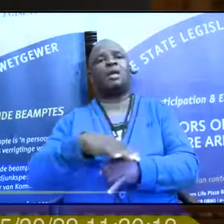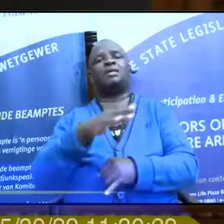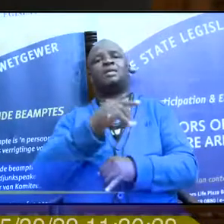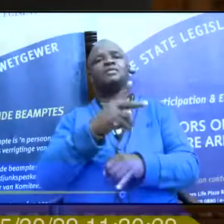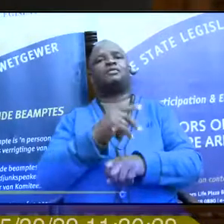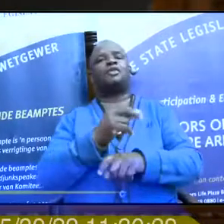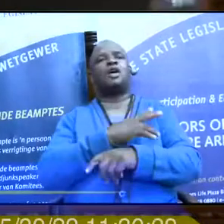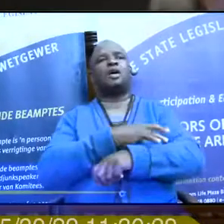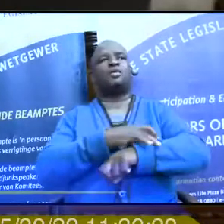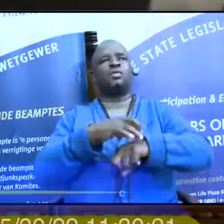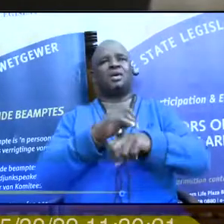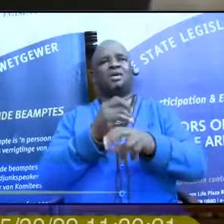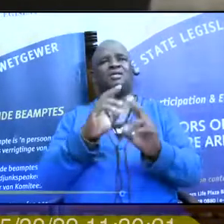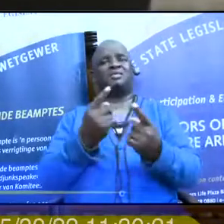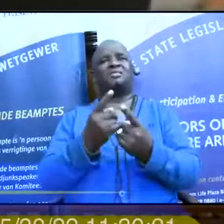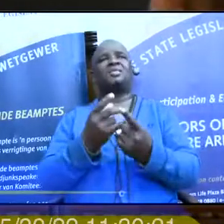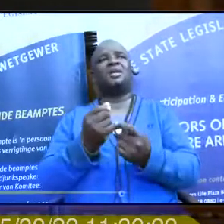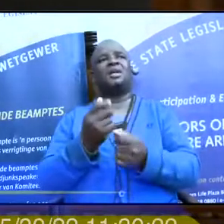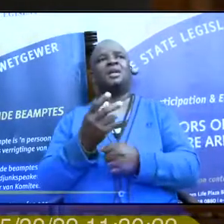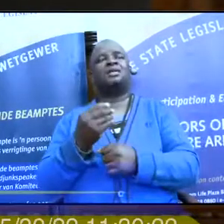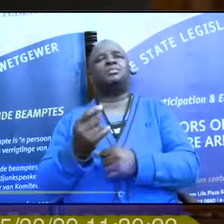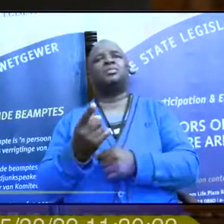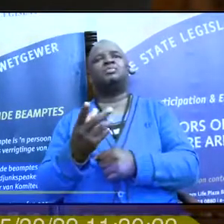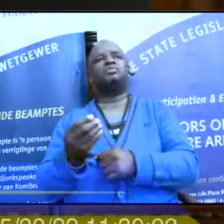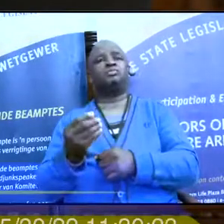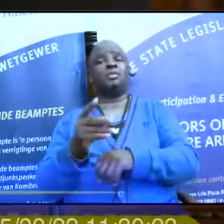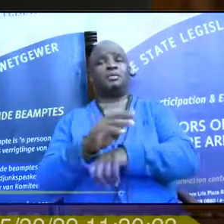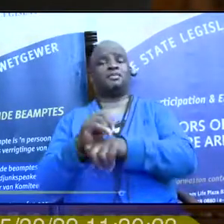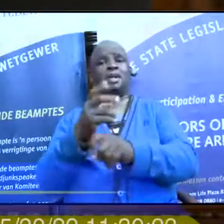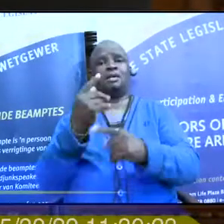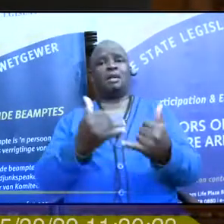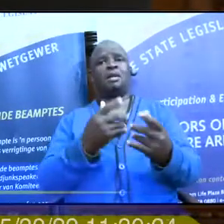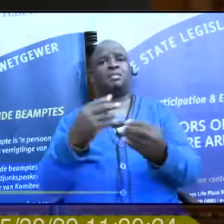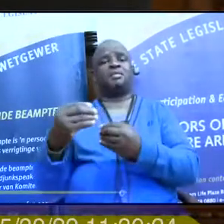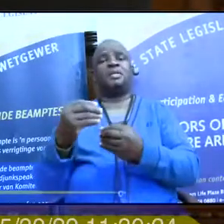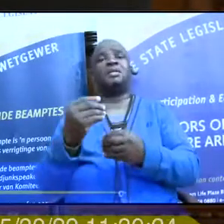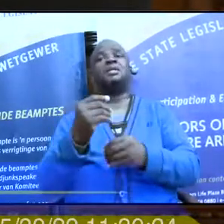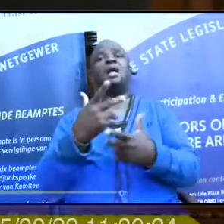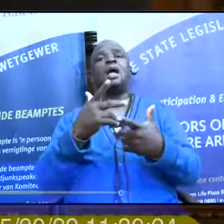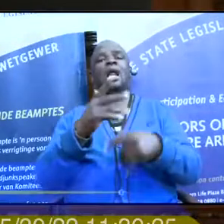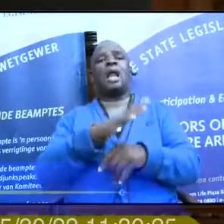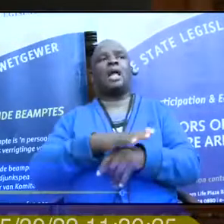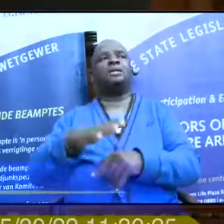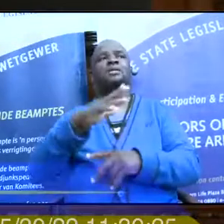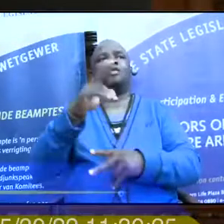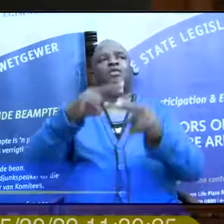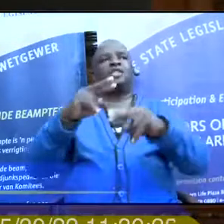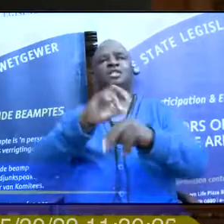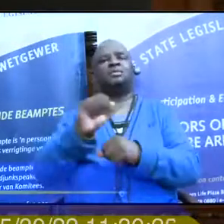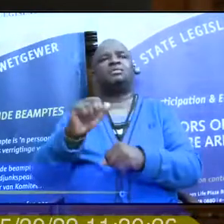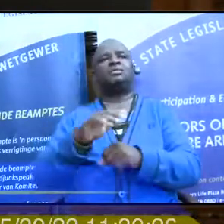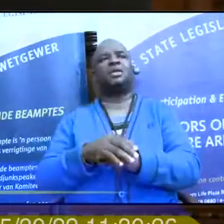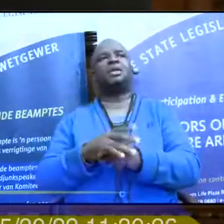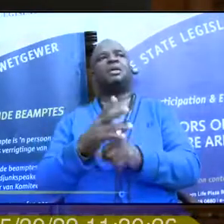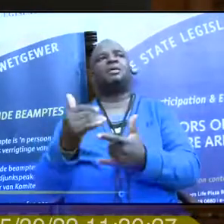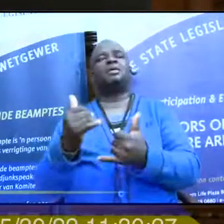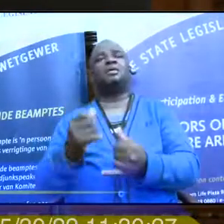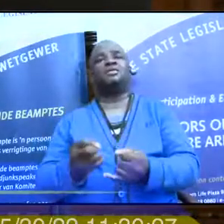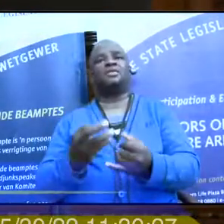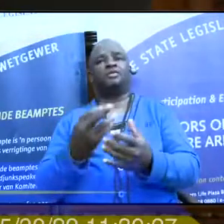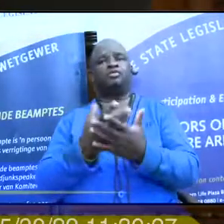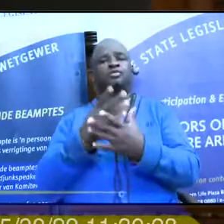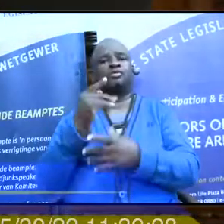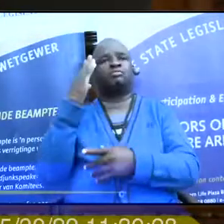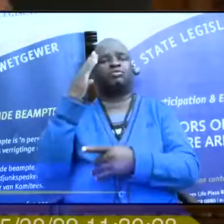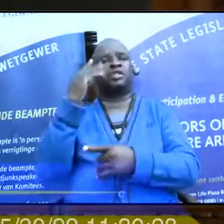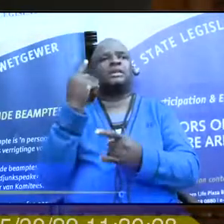agriculture and other public bodies municipalities are busy with their land audits so the zoning the ability to be